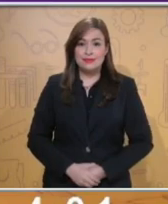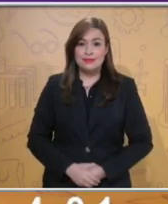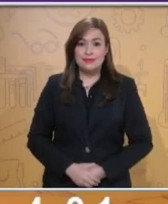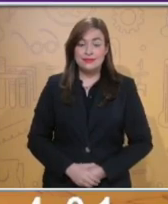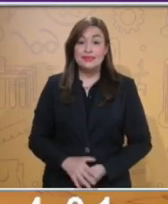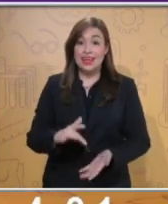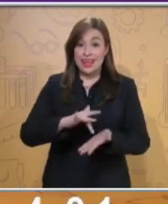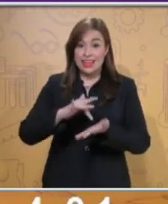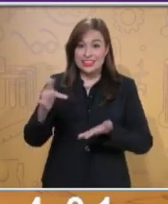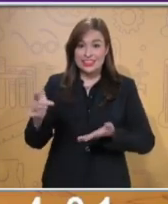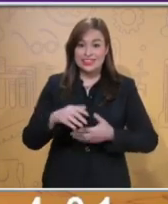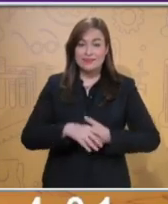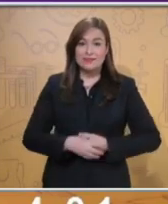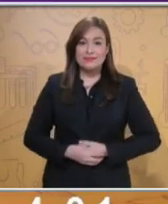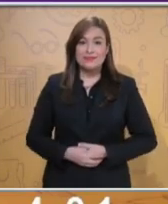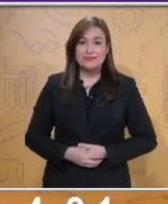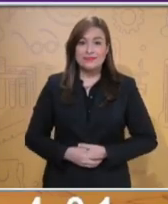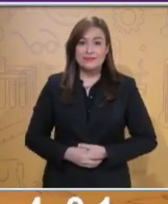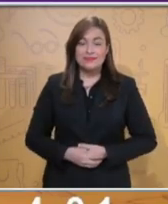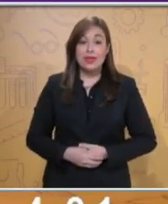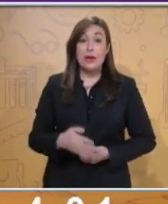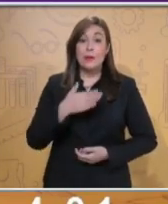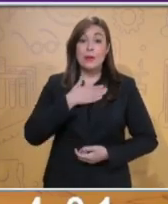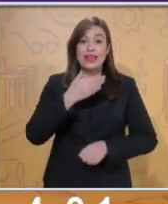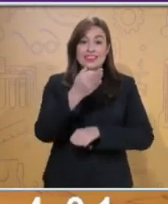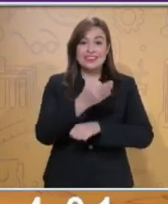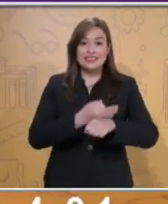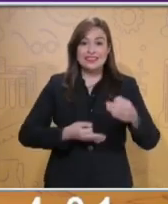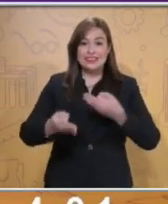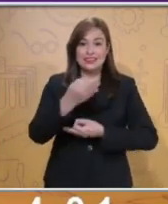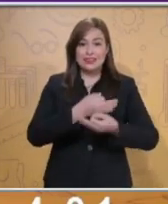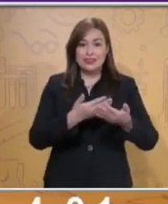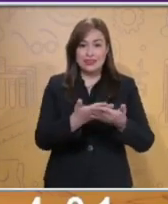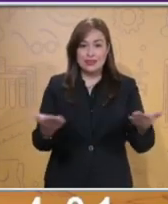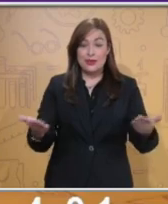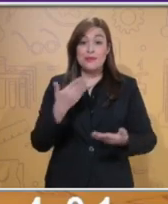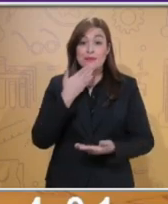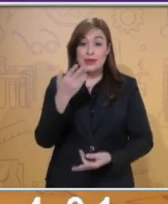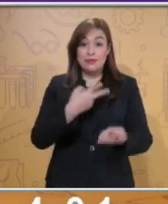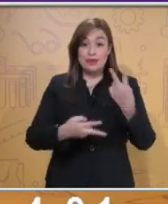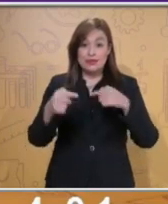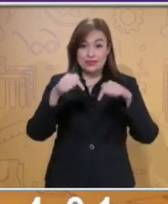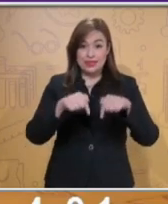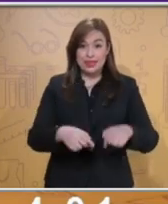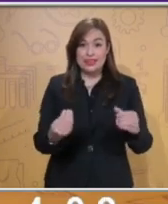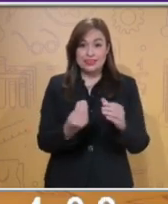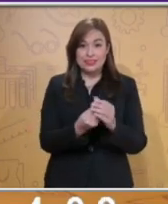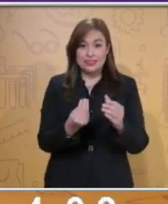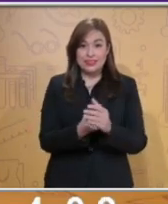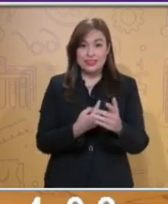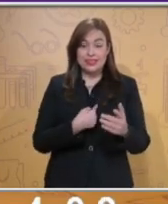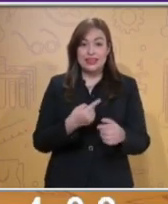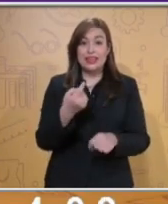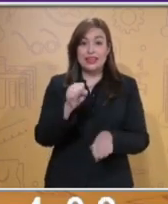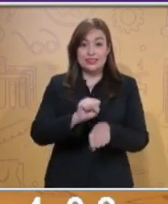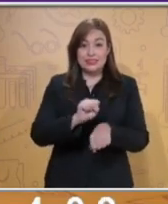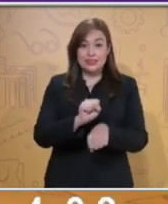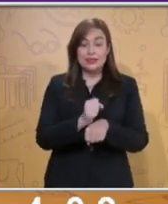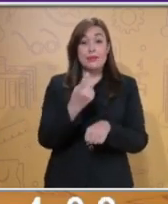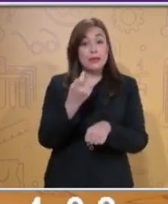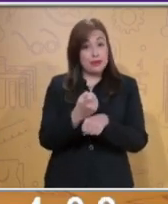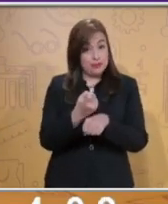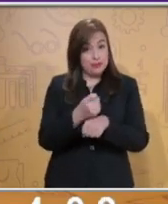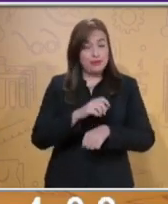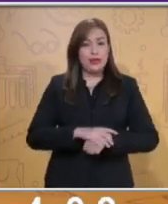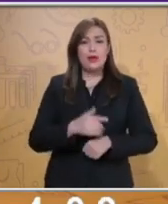Thank you. Good afternoon, everybody. Welcome to the English class for first grade. My name is Idalia